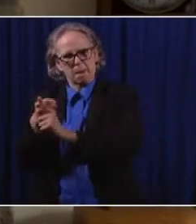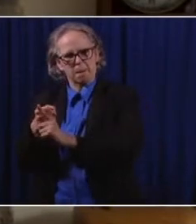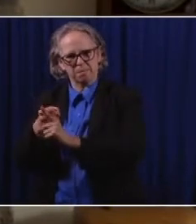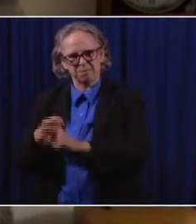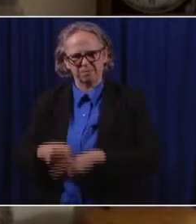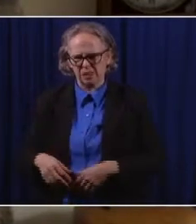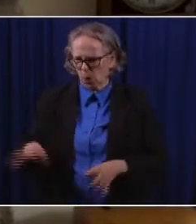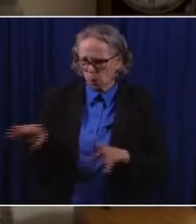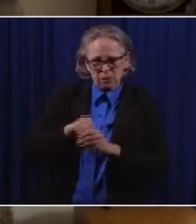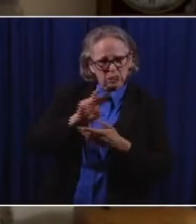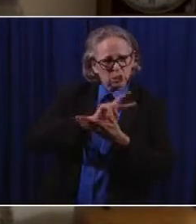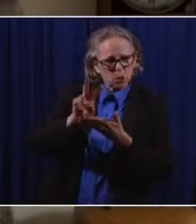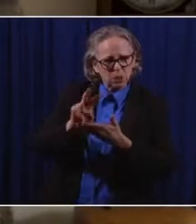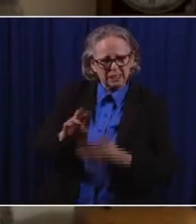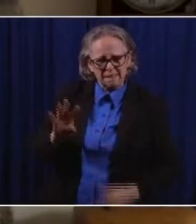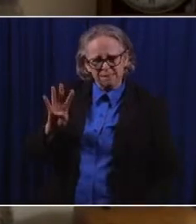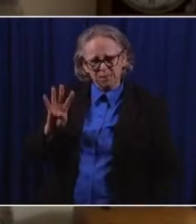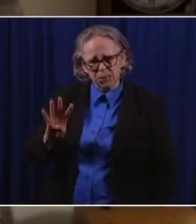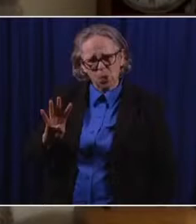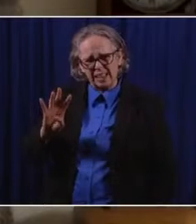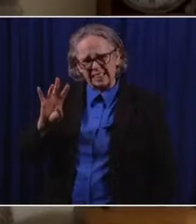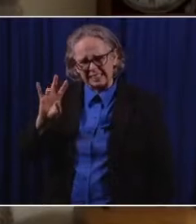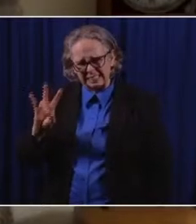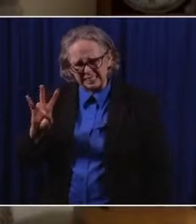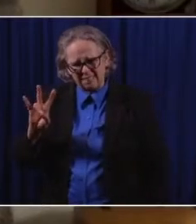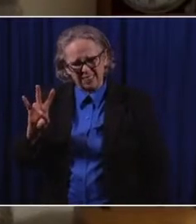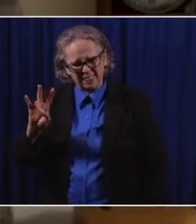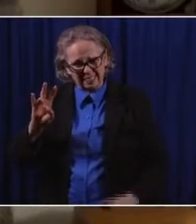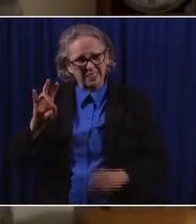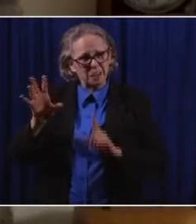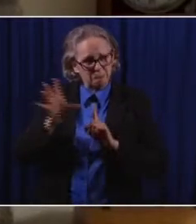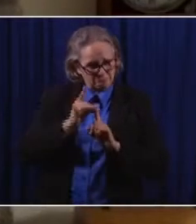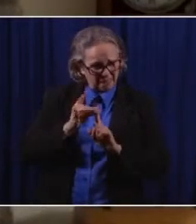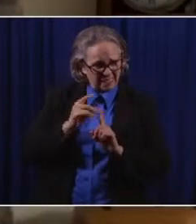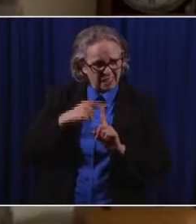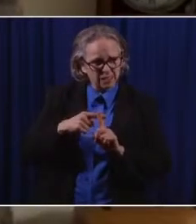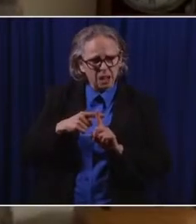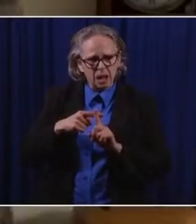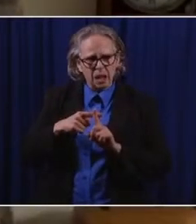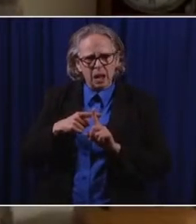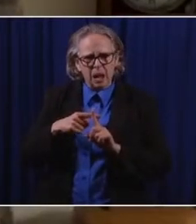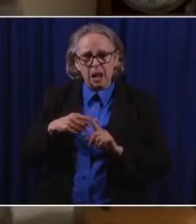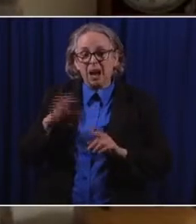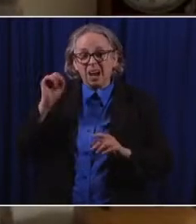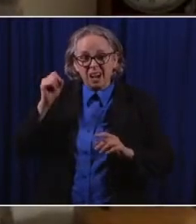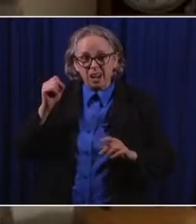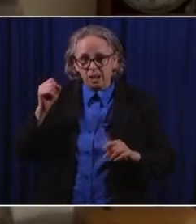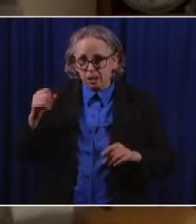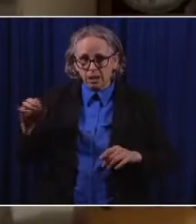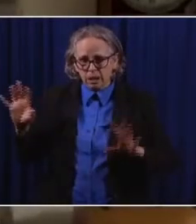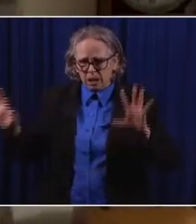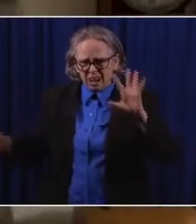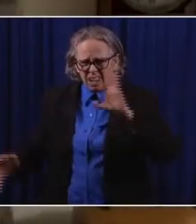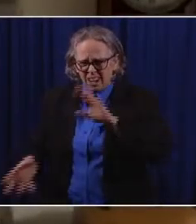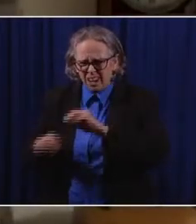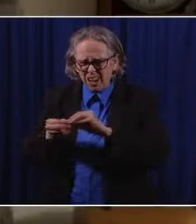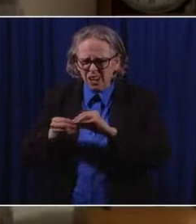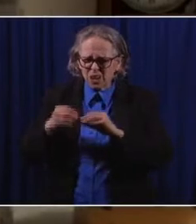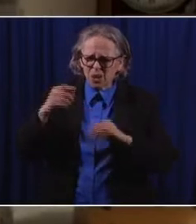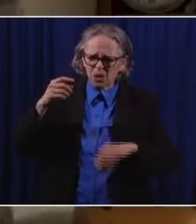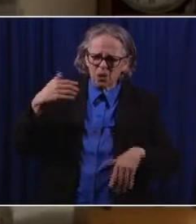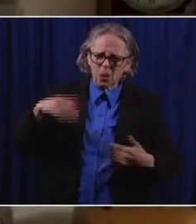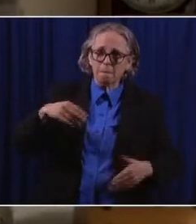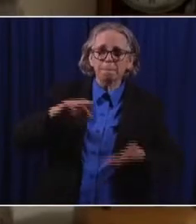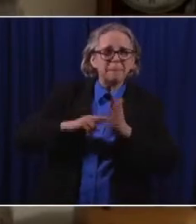had 47 cases. That represents about a fourth of their total cases since the beginning of the pandemic. The county has had at least